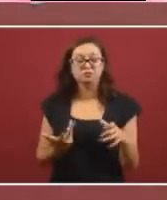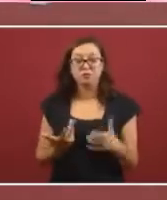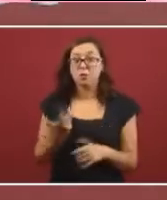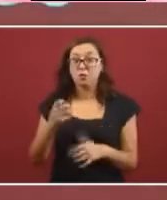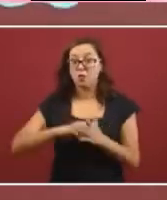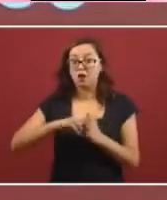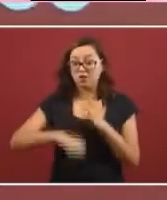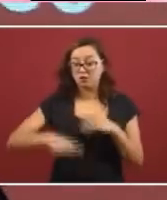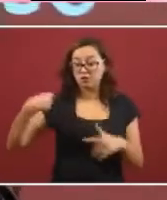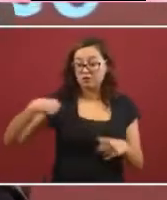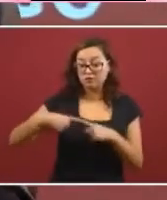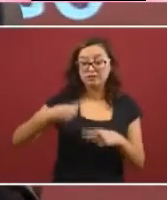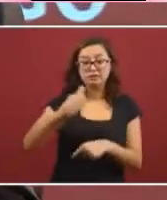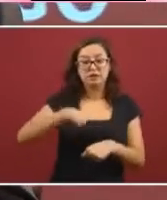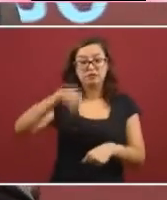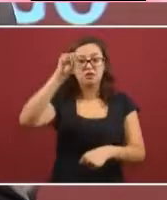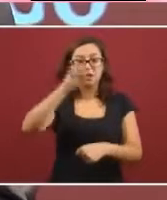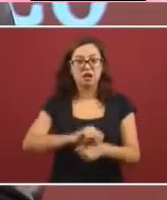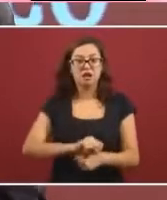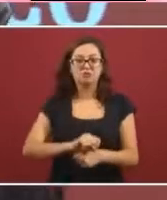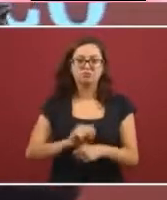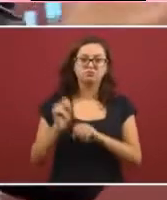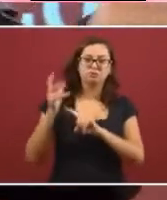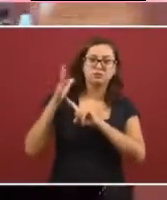a helicopter.